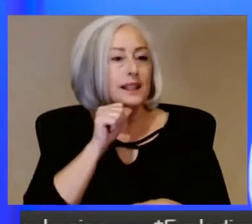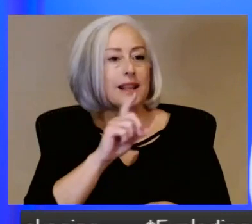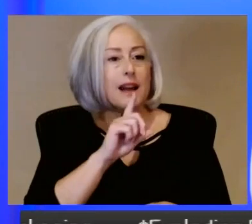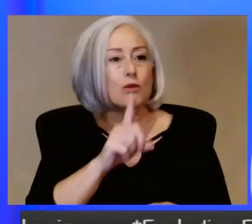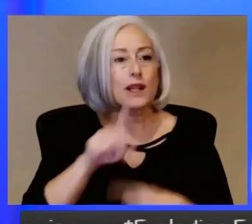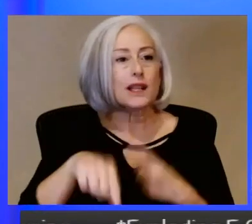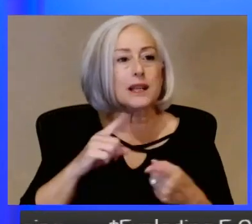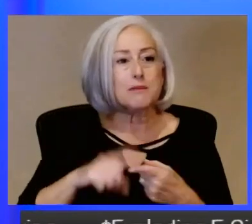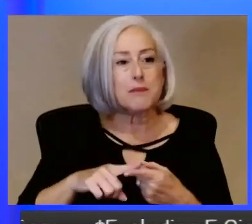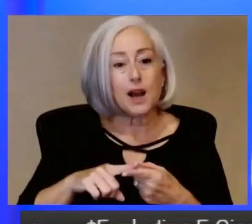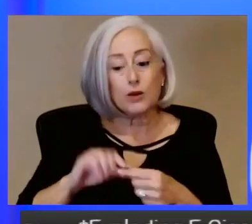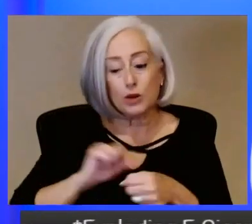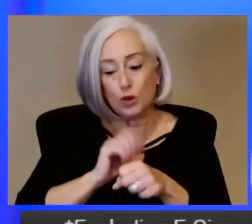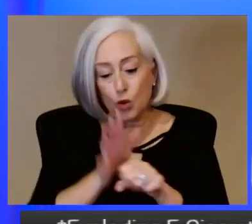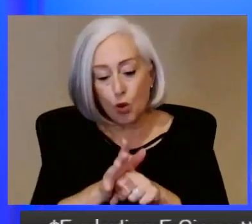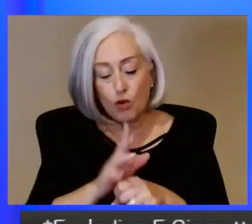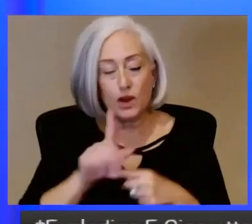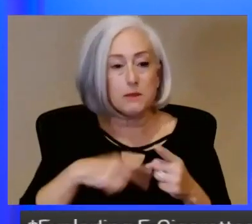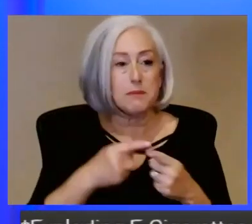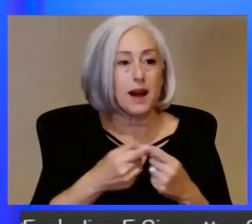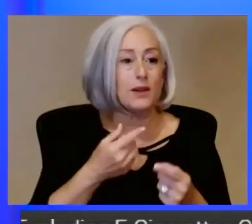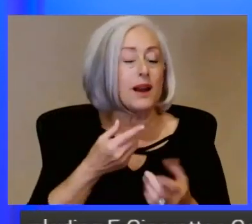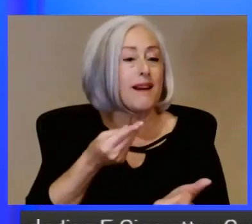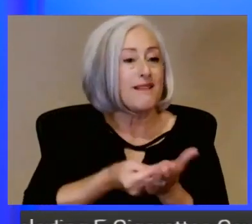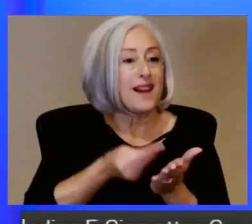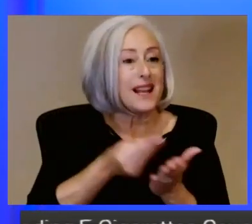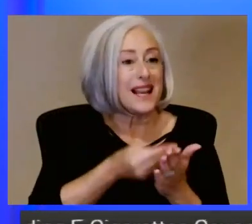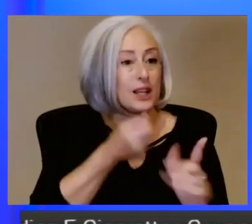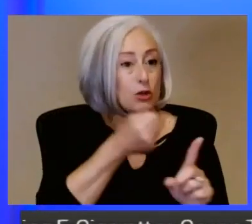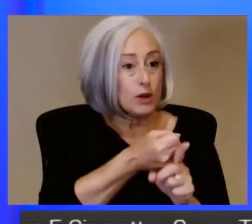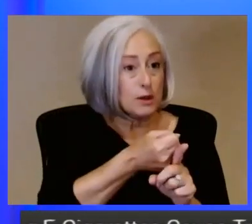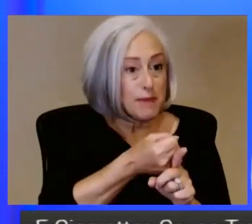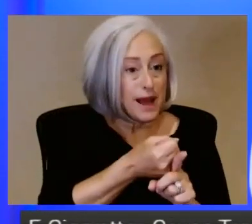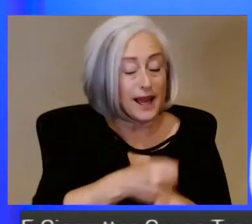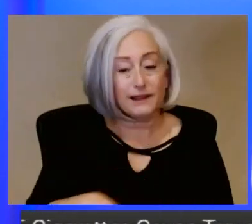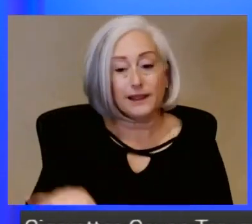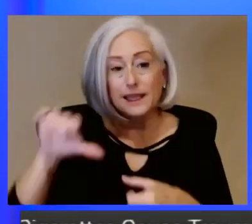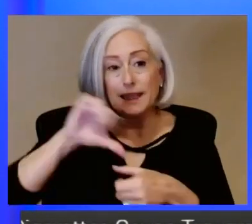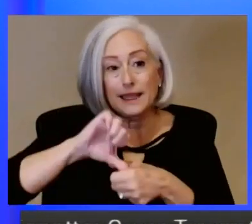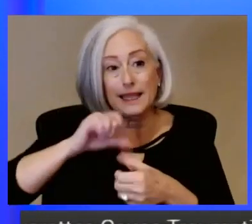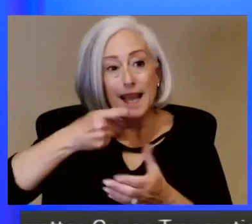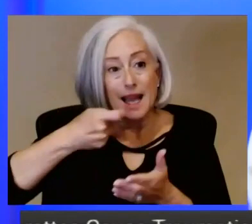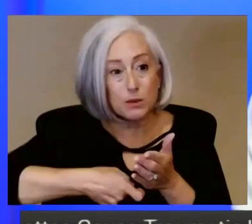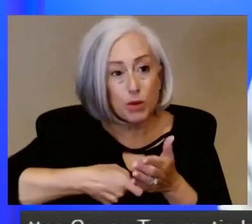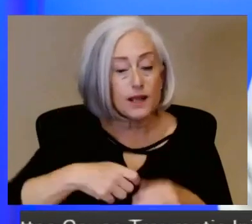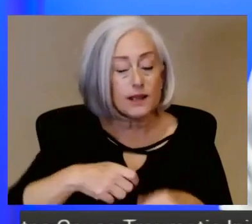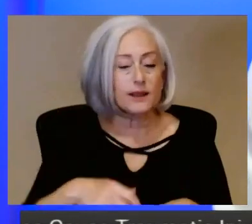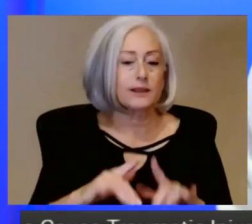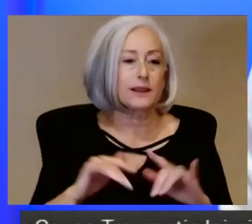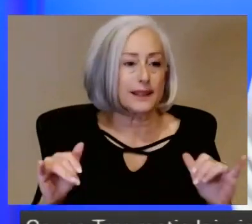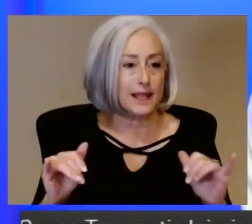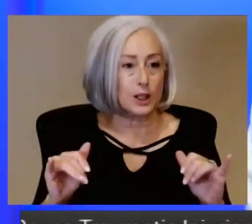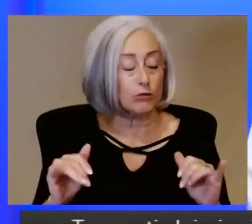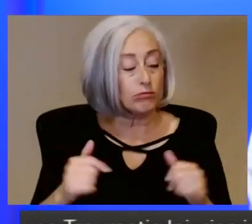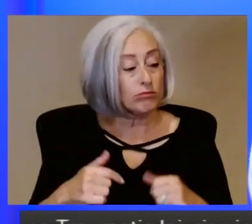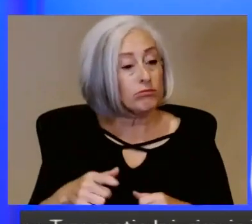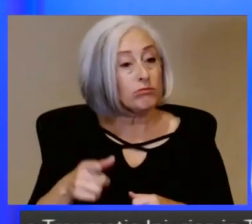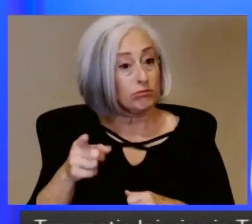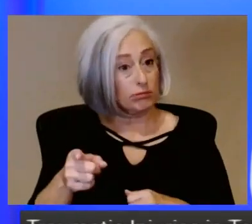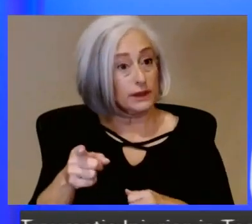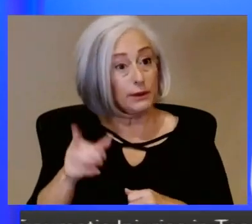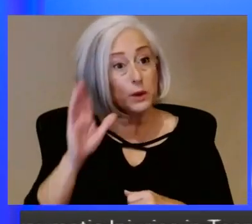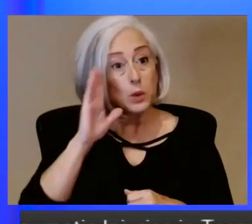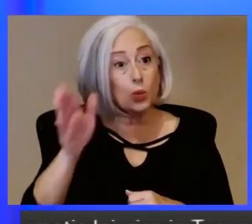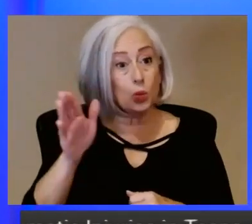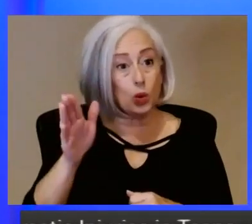or that individual or that family. We know with the gas prices, would certainly urge you to, if you are going out into